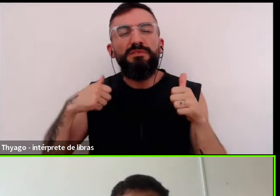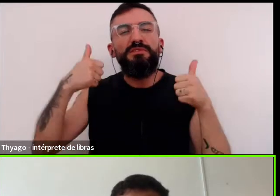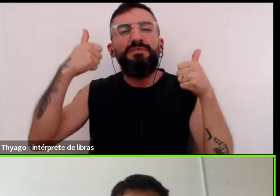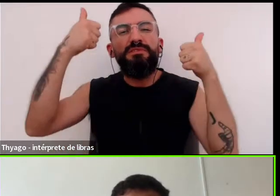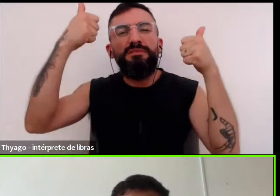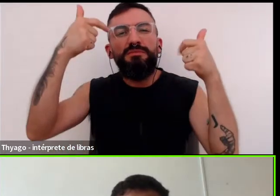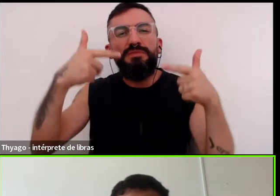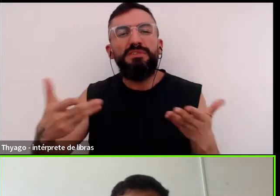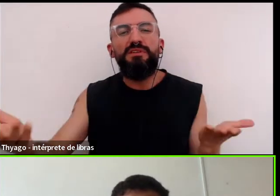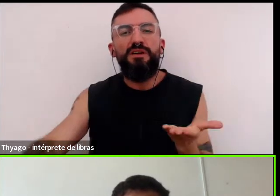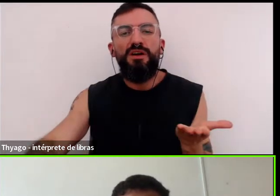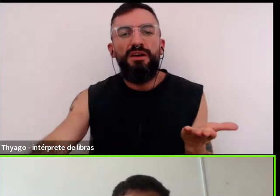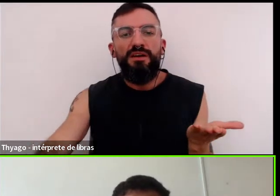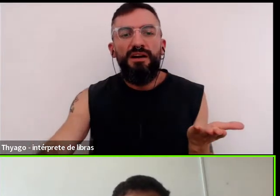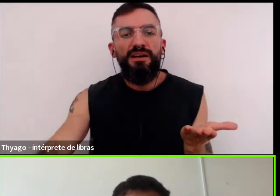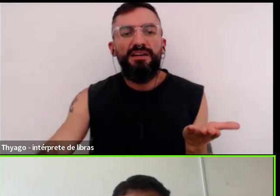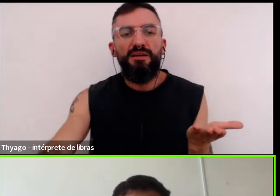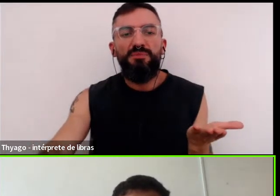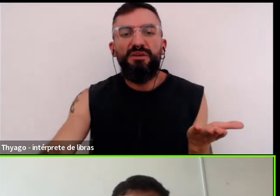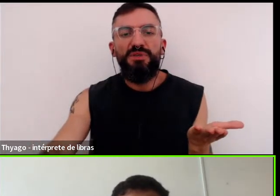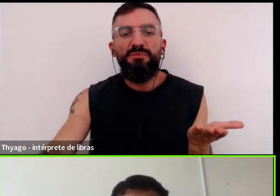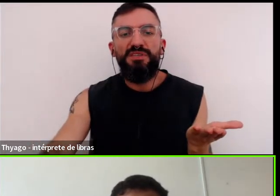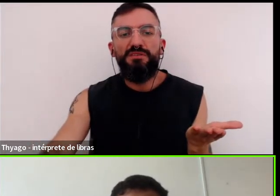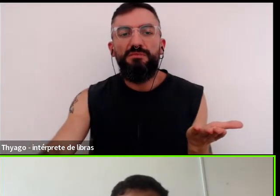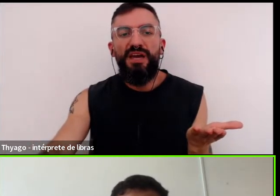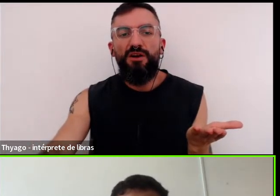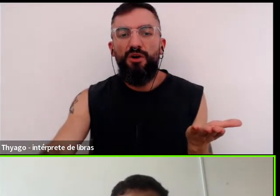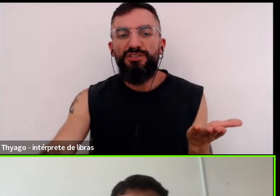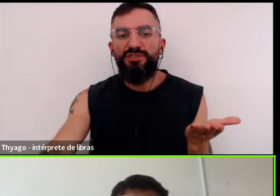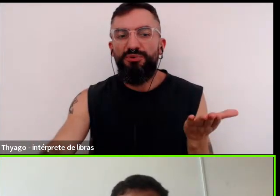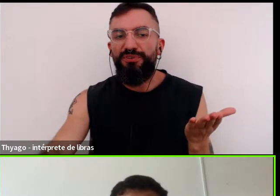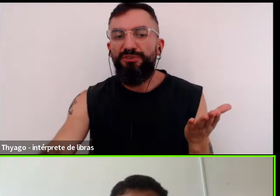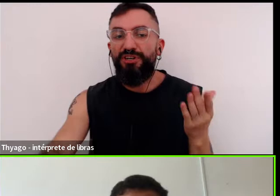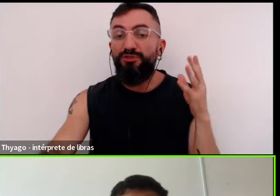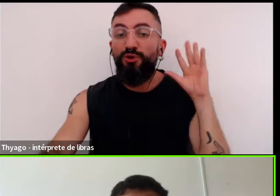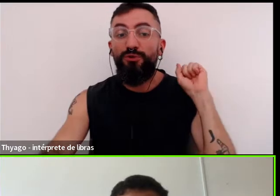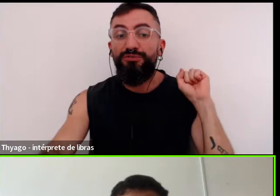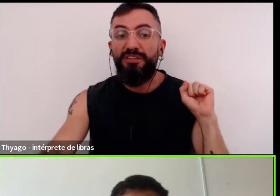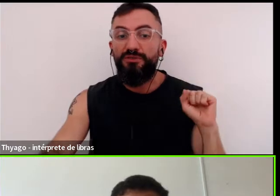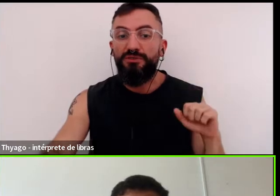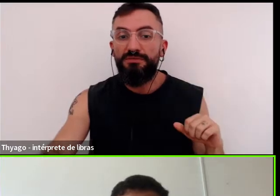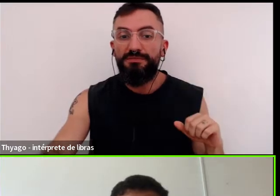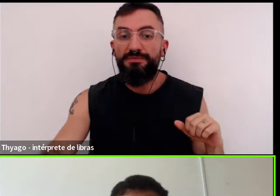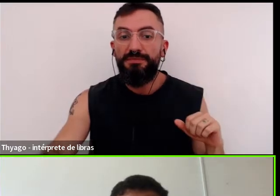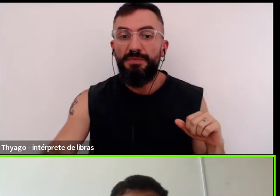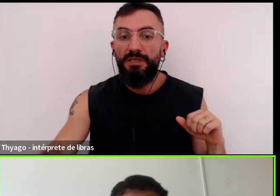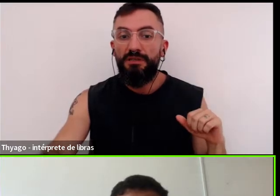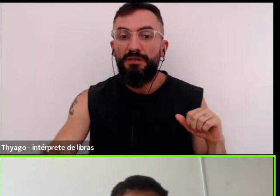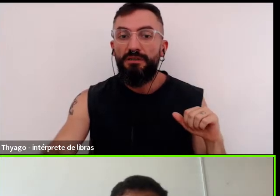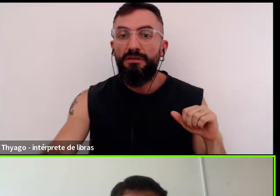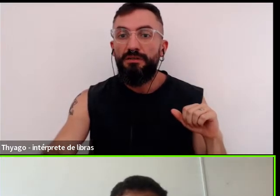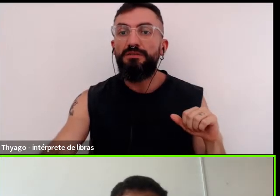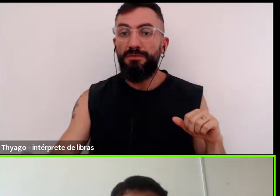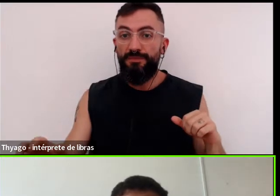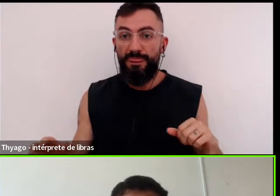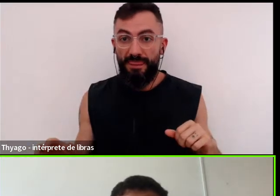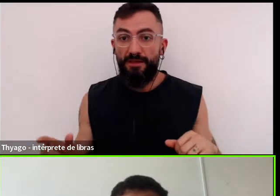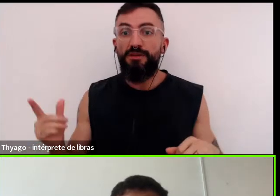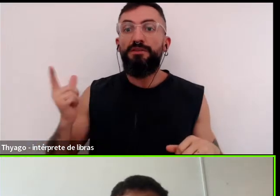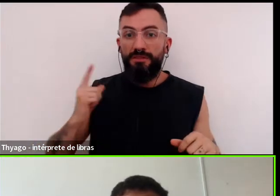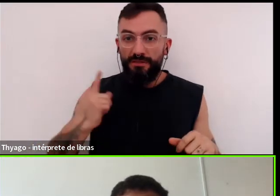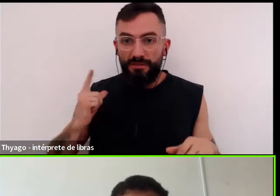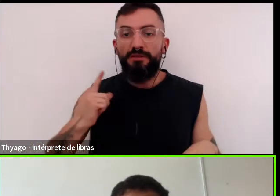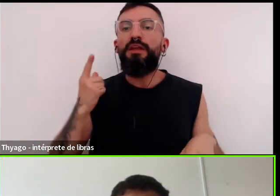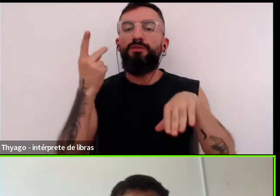Dr. Xavier. Dr. Xavier has a PhD in linguistics from State University